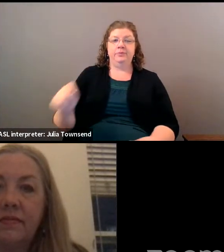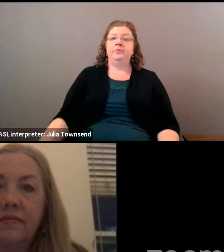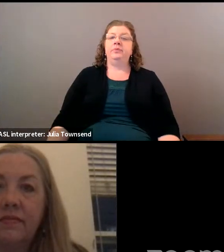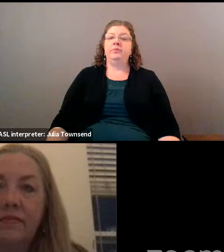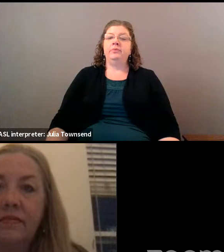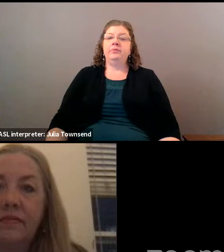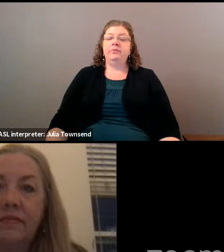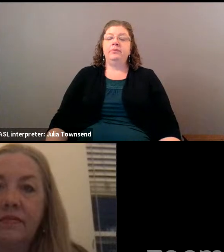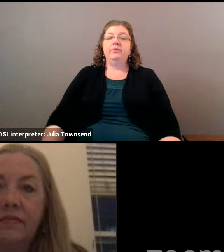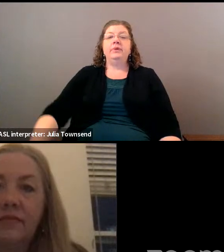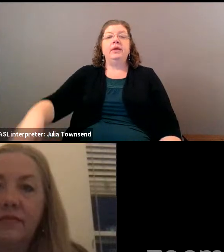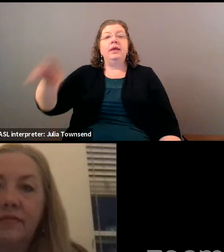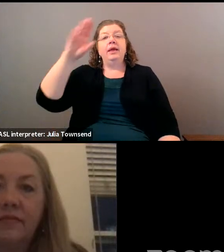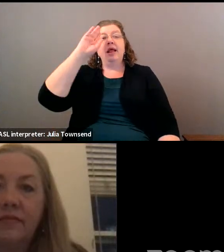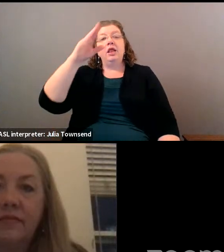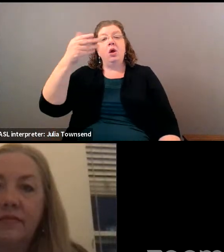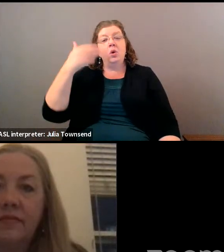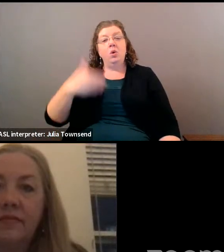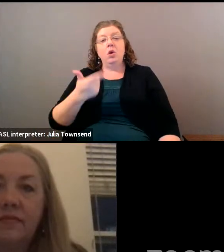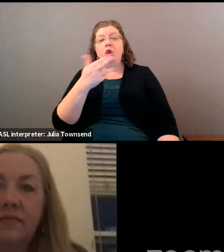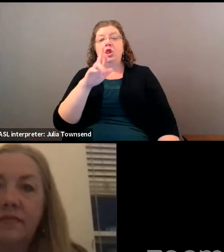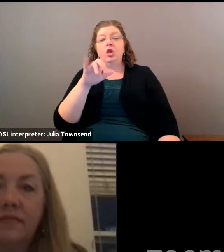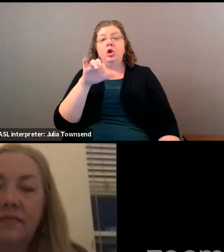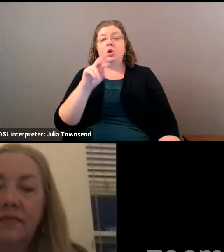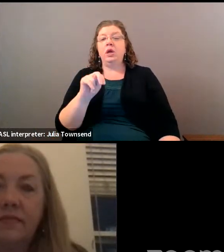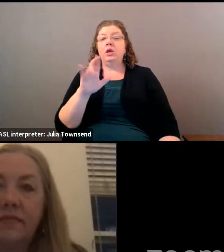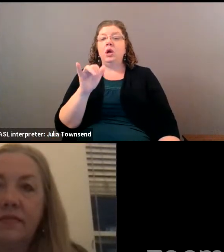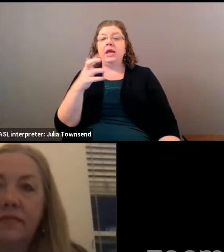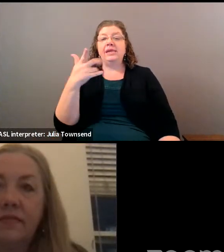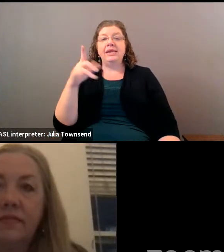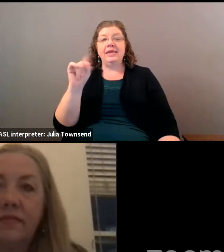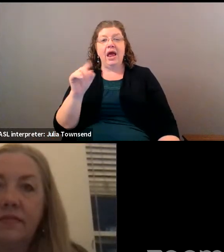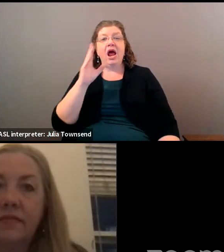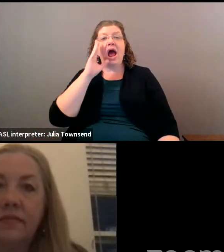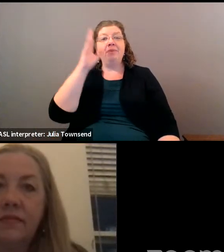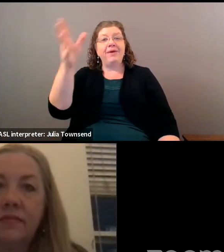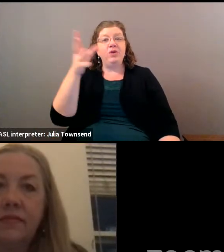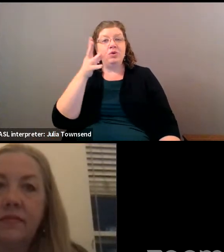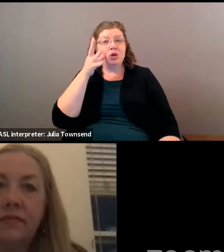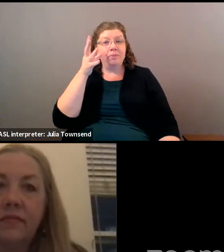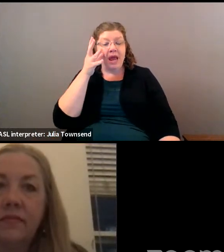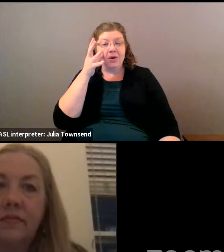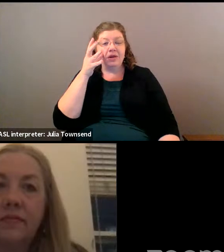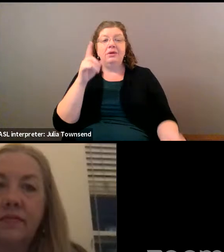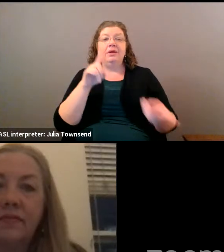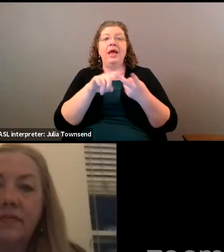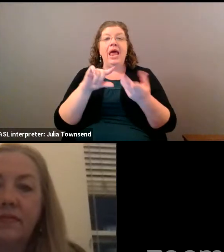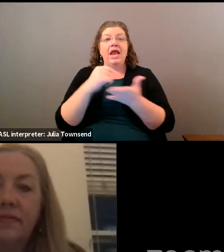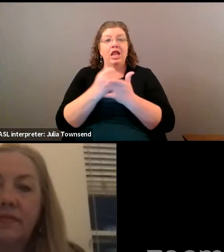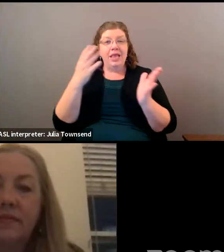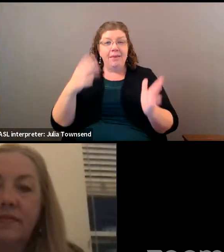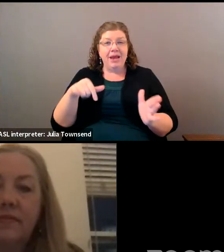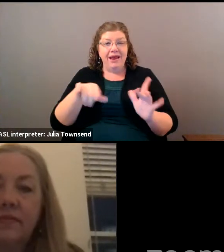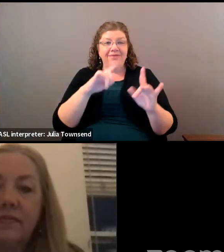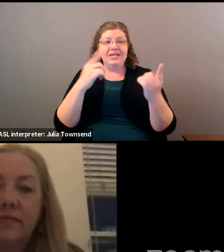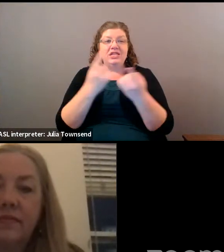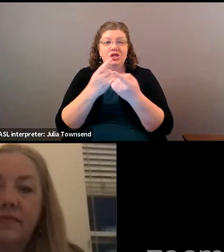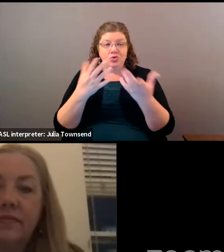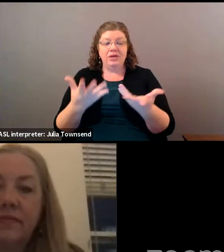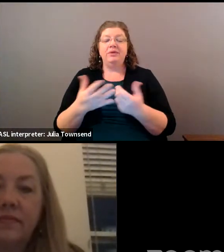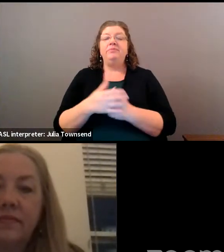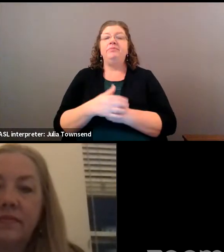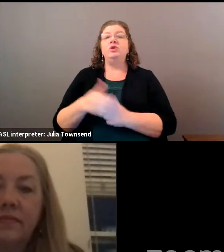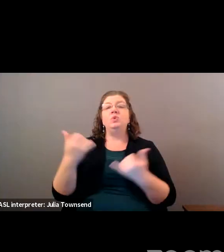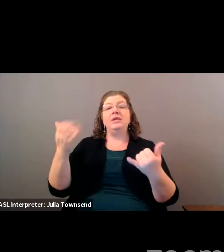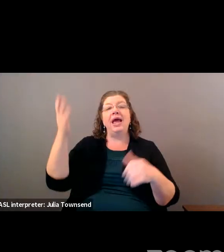Hello, my name is Lauren Kwande, and I am a future parent and also an alumni of this district. I am speaking